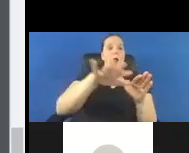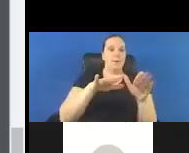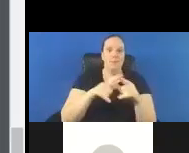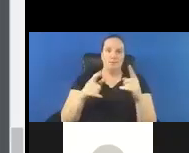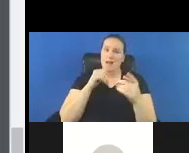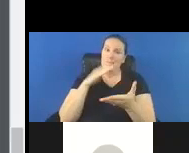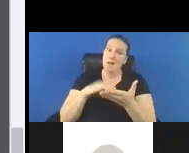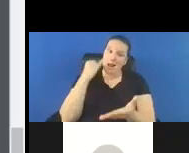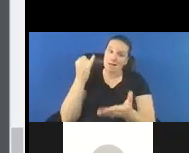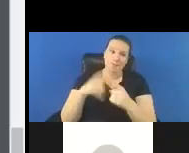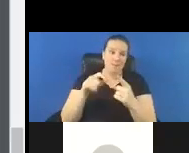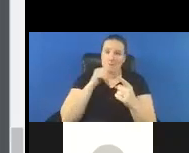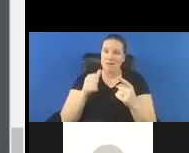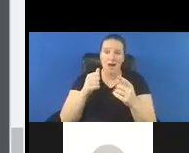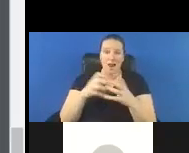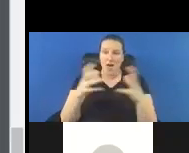of response.